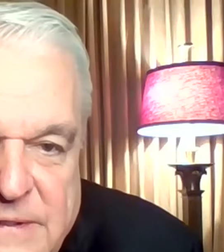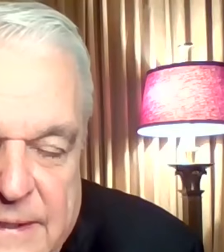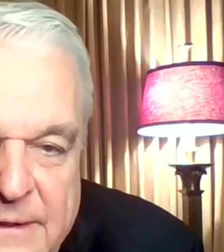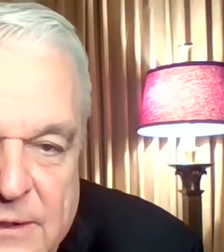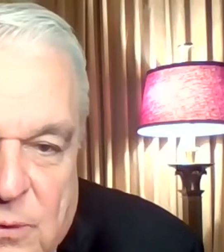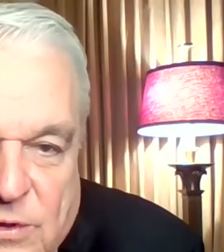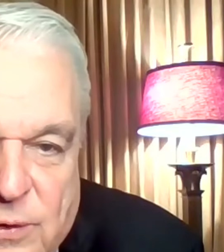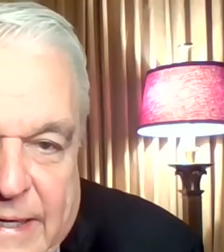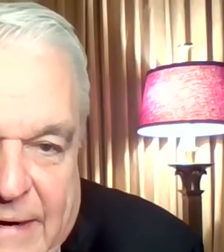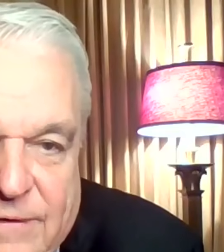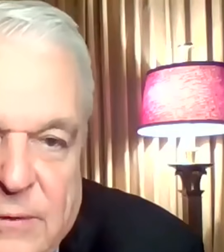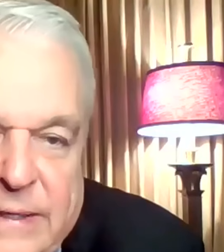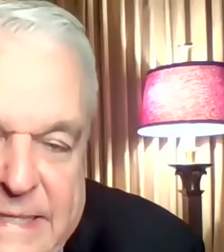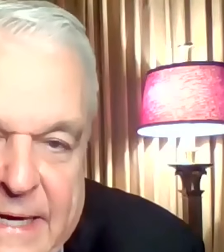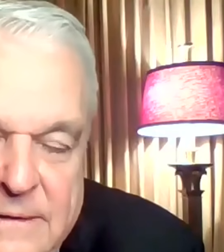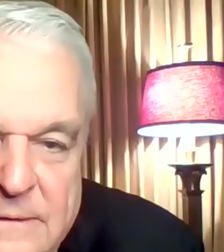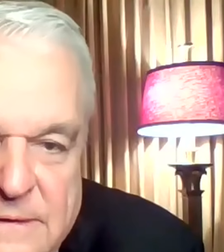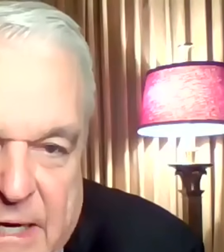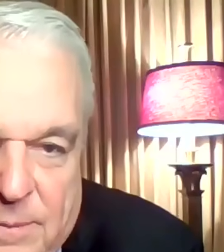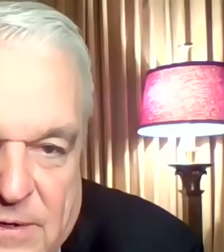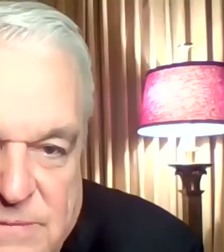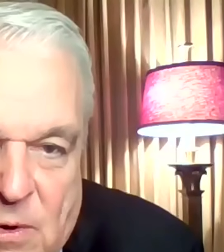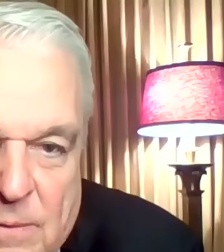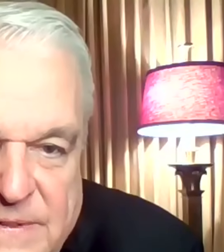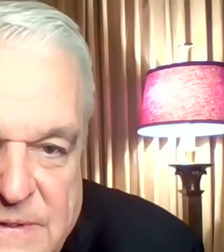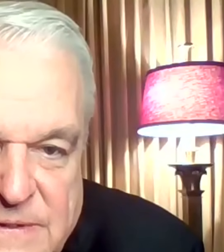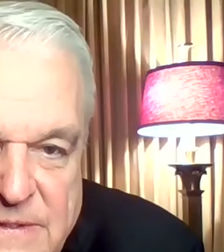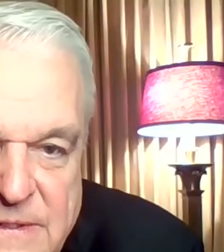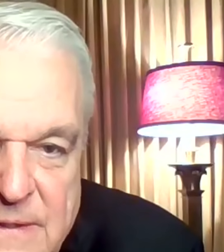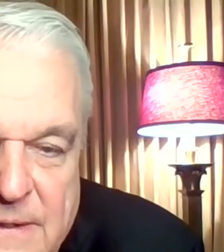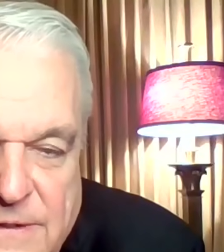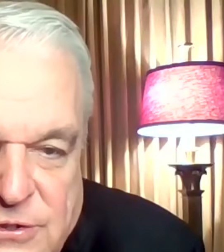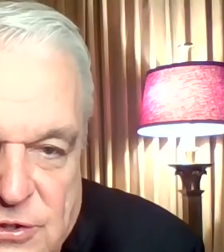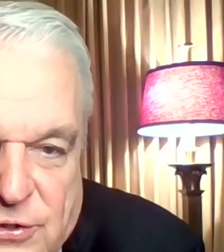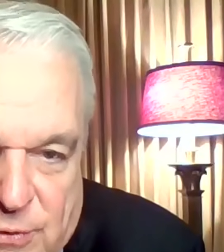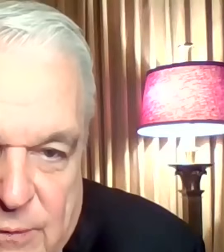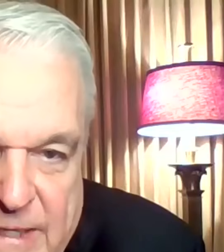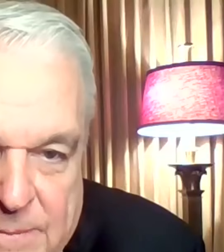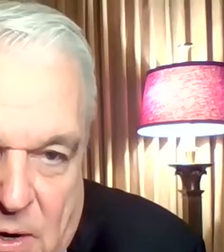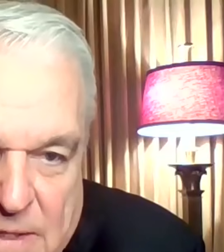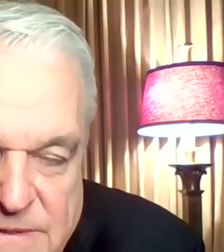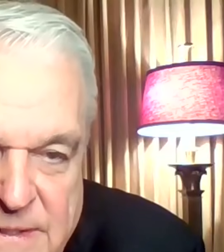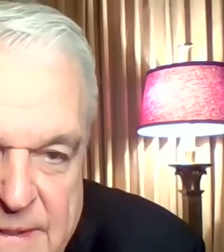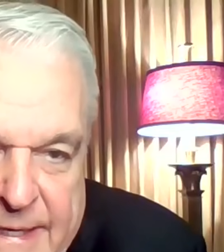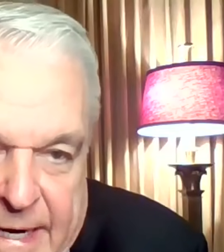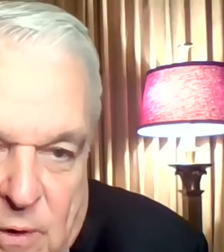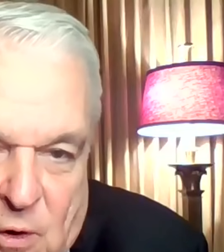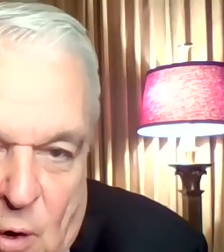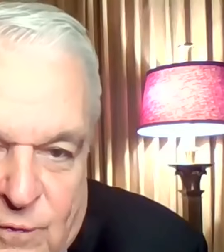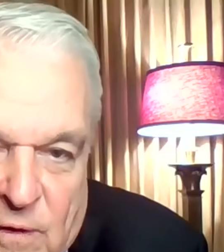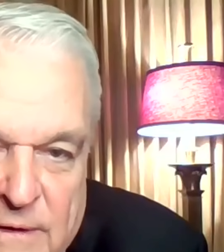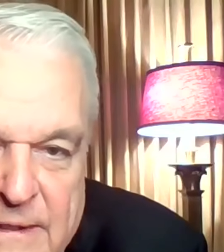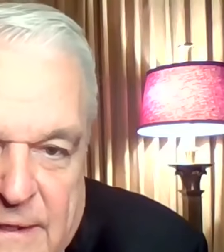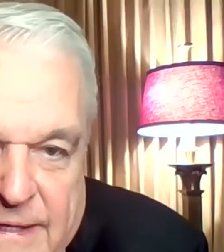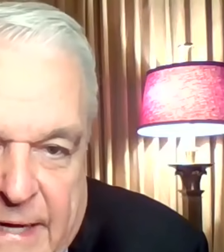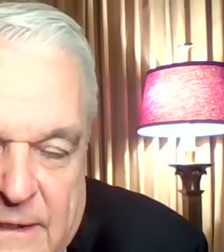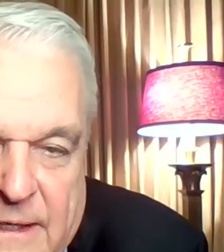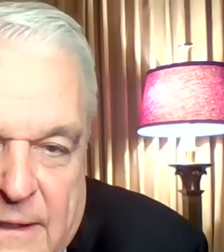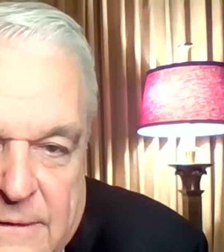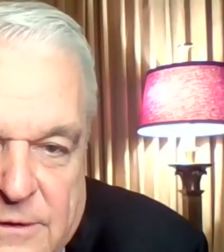out recently, we're doing everything we can to help our small businesses. This is a 3-week pause, and we're